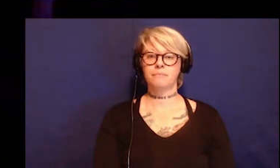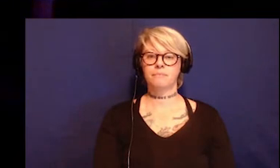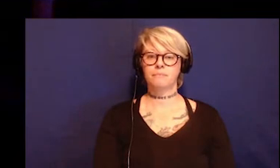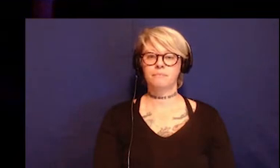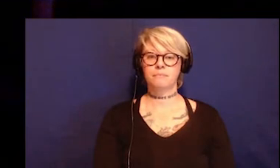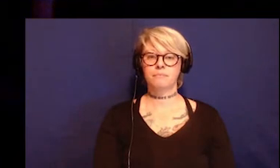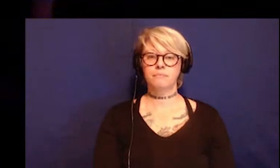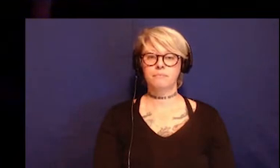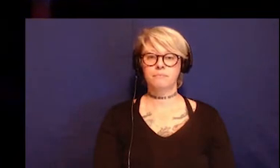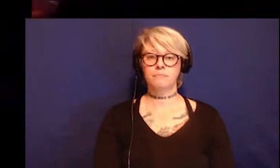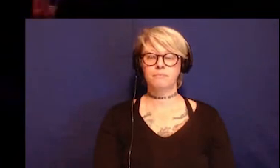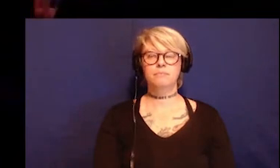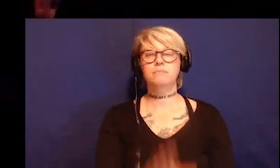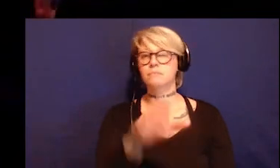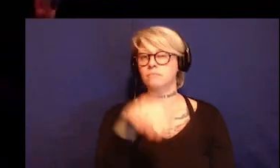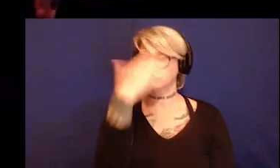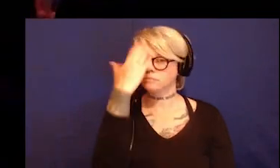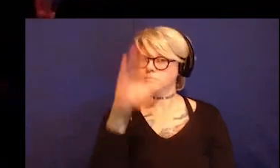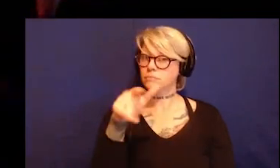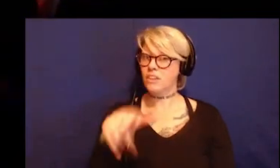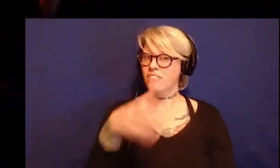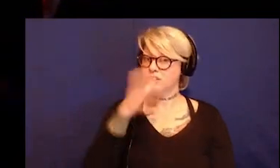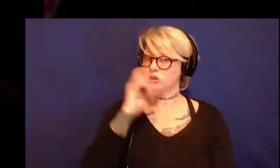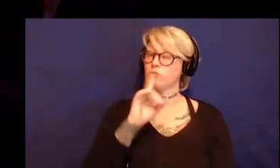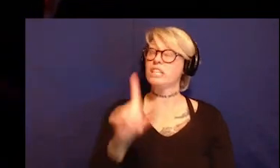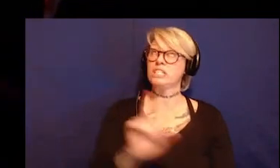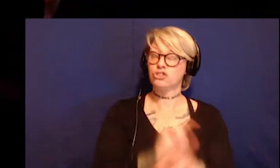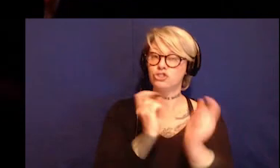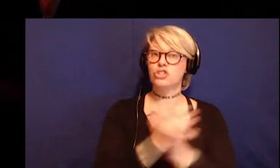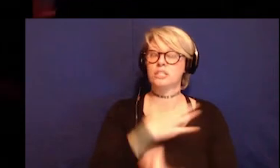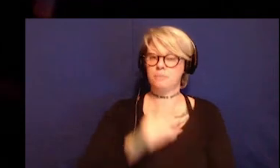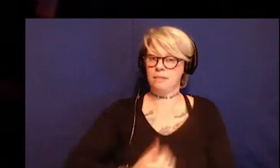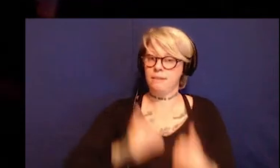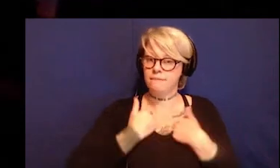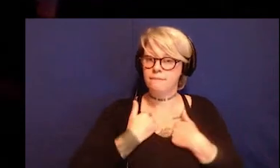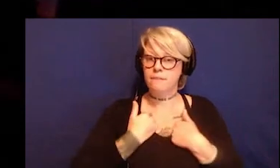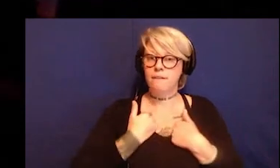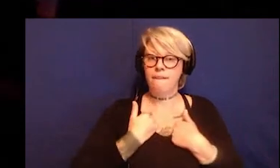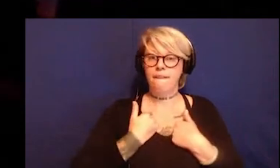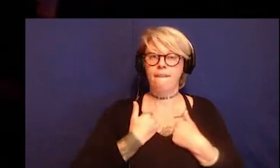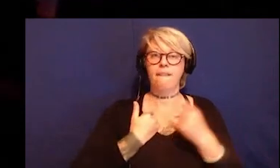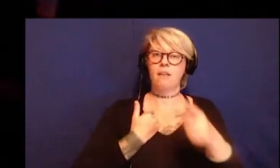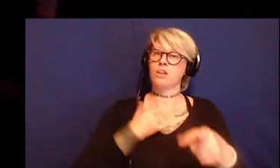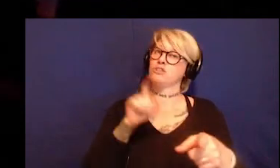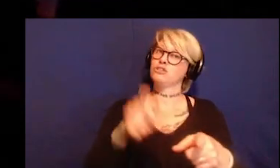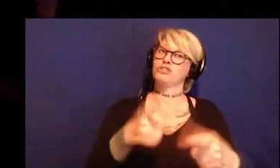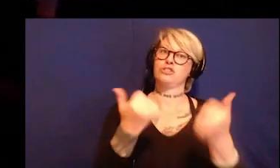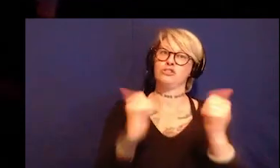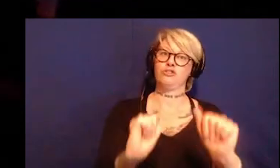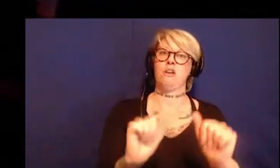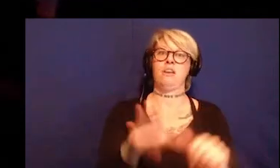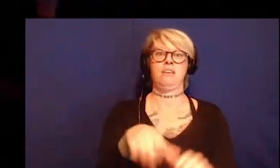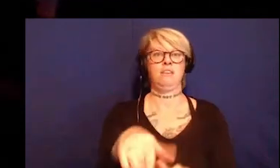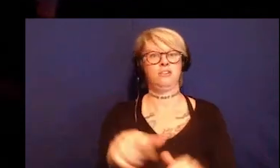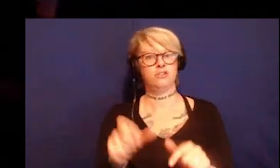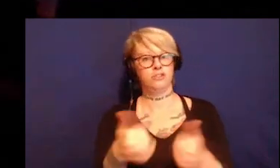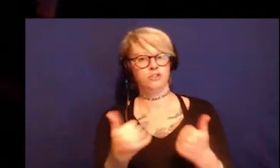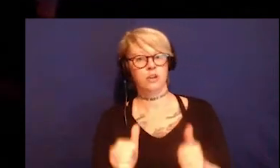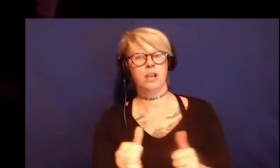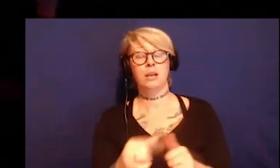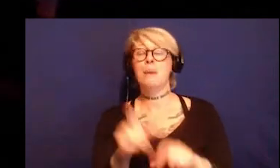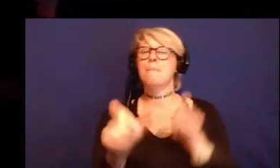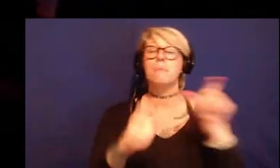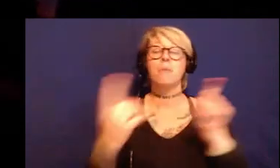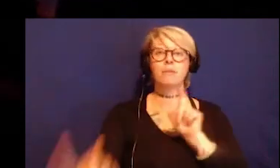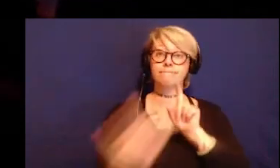You know, this drink really changed my life. And we'd love for you to try it. Friends would walk up to me